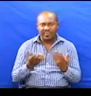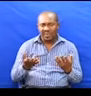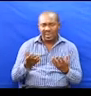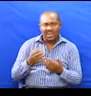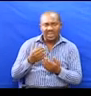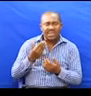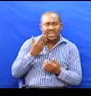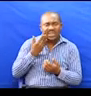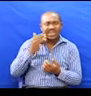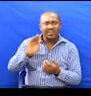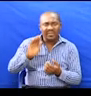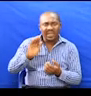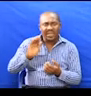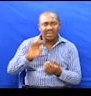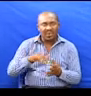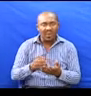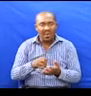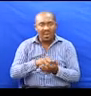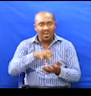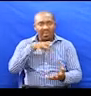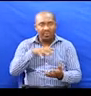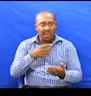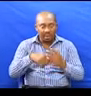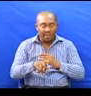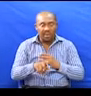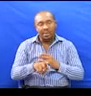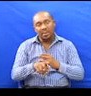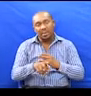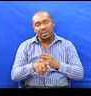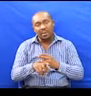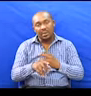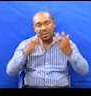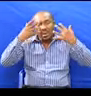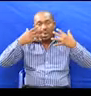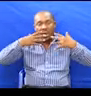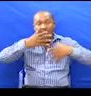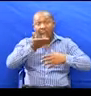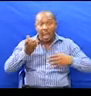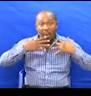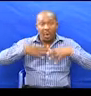significance? What is the importance of having protein in your body? That is functions.